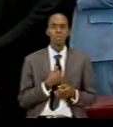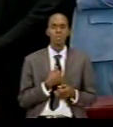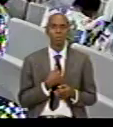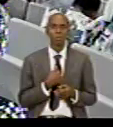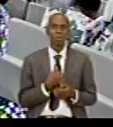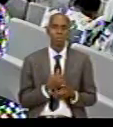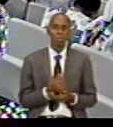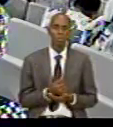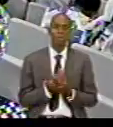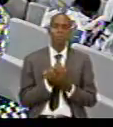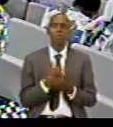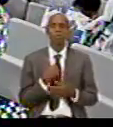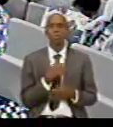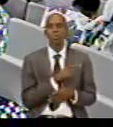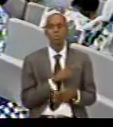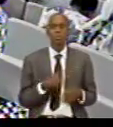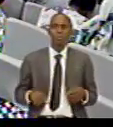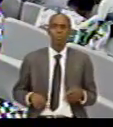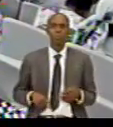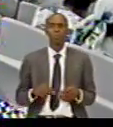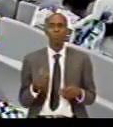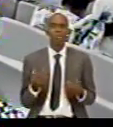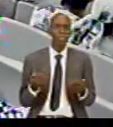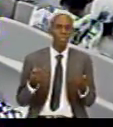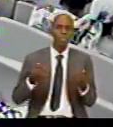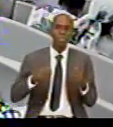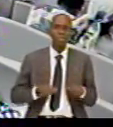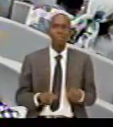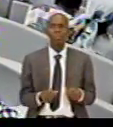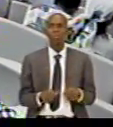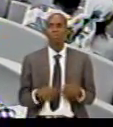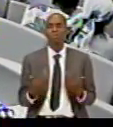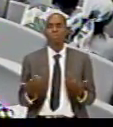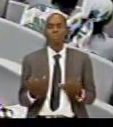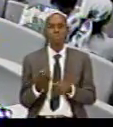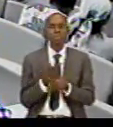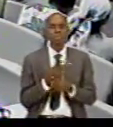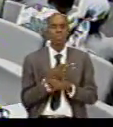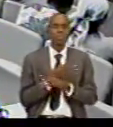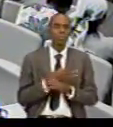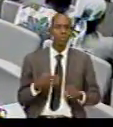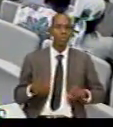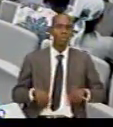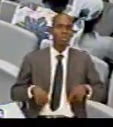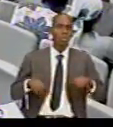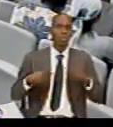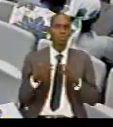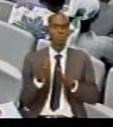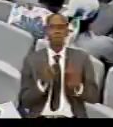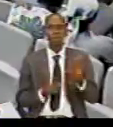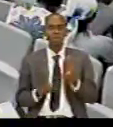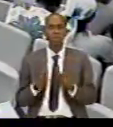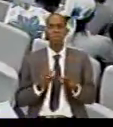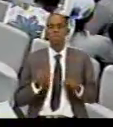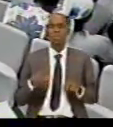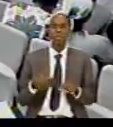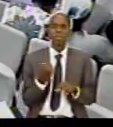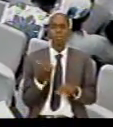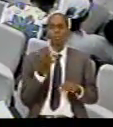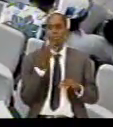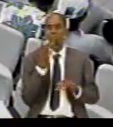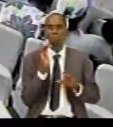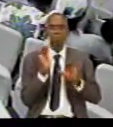Help me, Lord. Any carelessness in my life, any form of loitering, any scoffer's